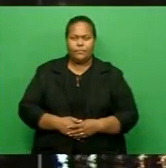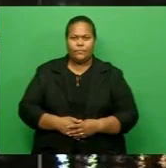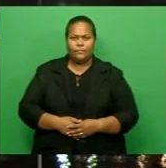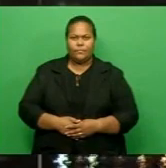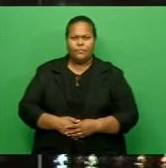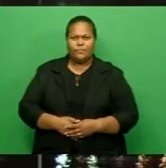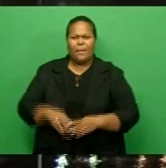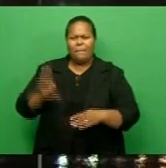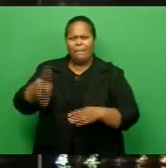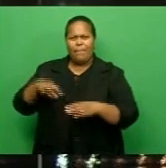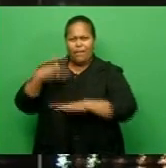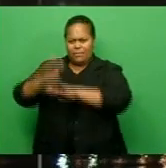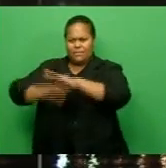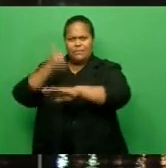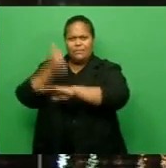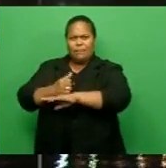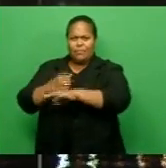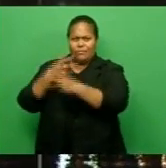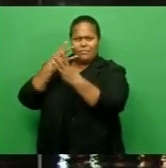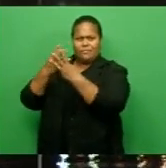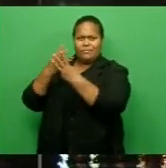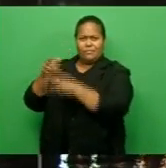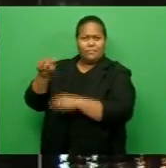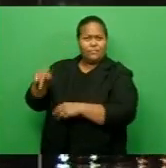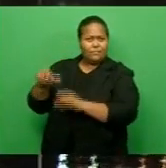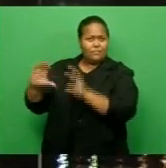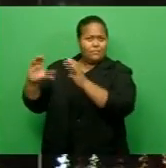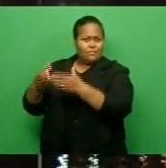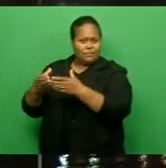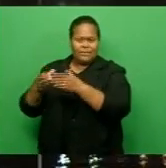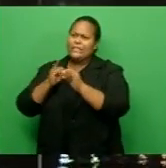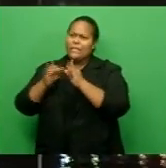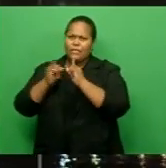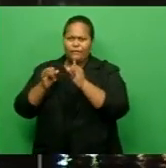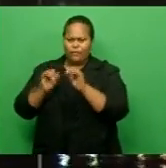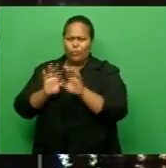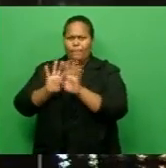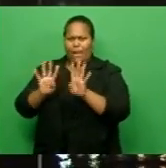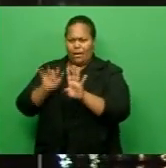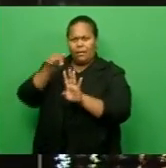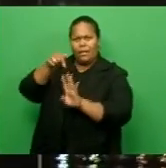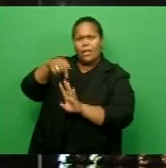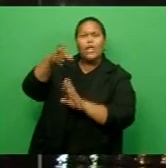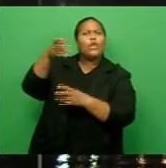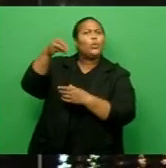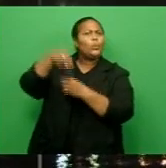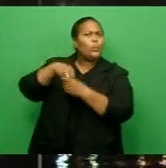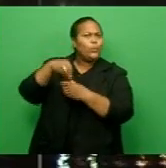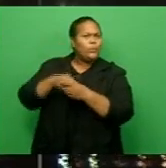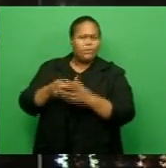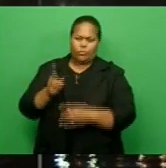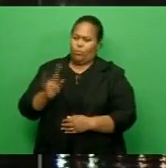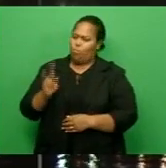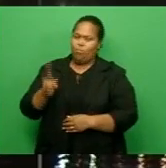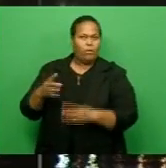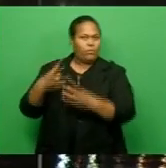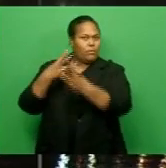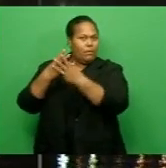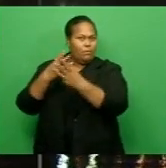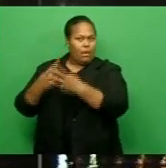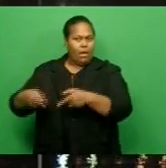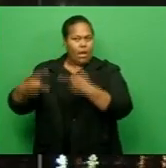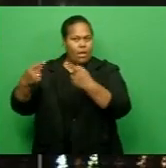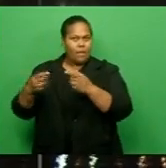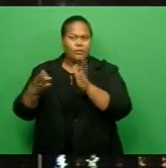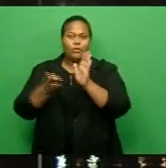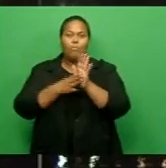Founding member of Social Democratic Liberal Party and a member of the interview panel, Dr. Tupeni Mbamba, has today warned SODELPA against Moses